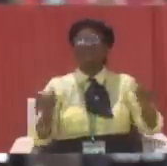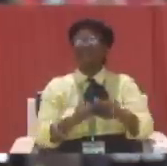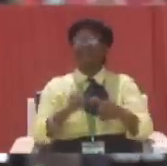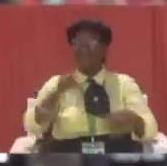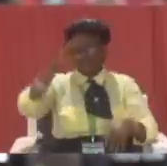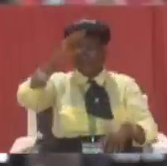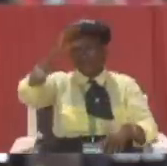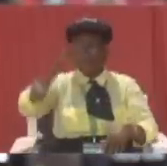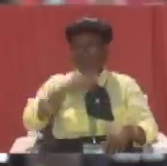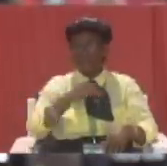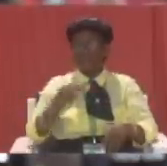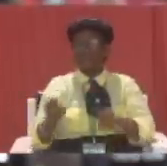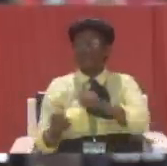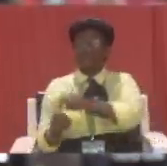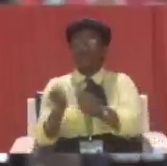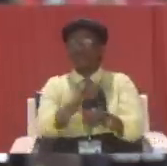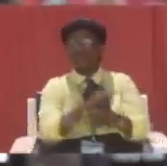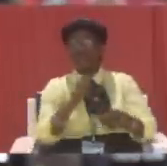men.